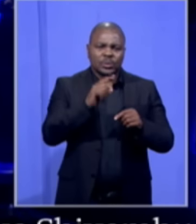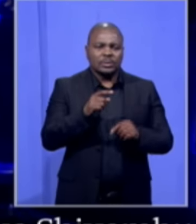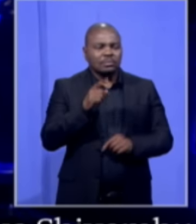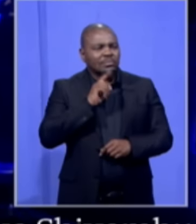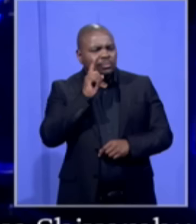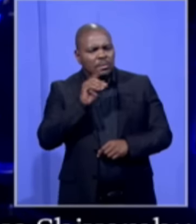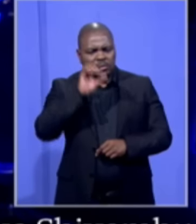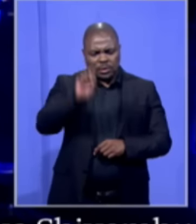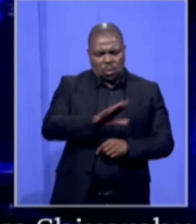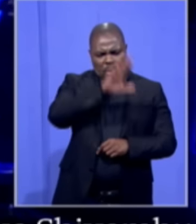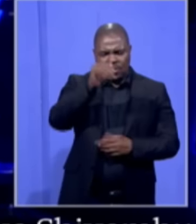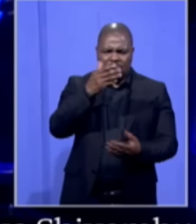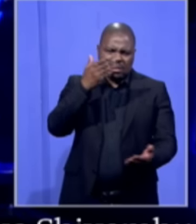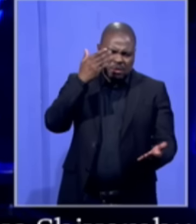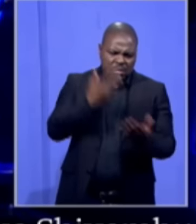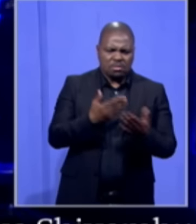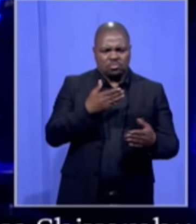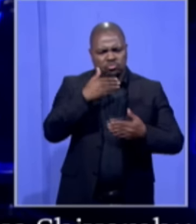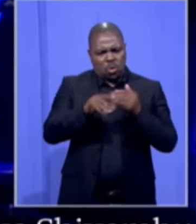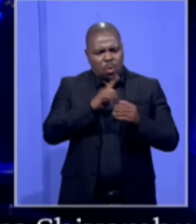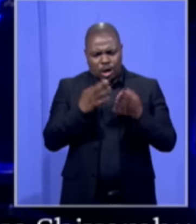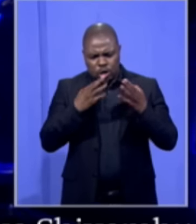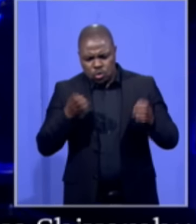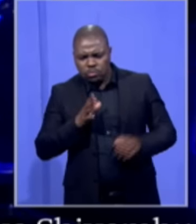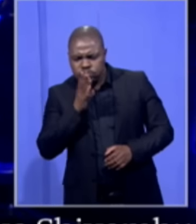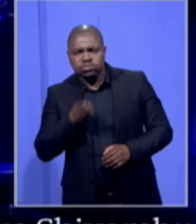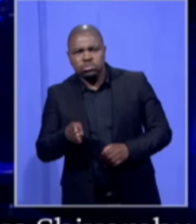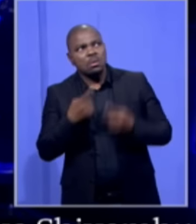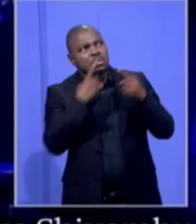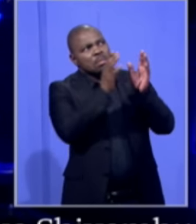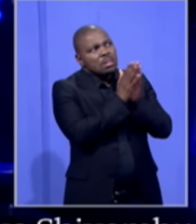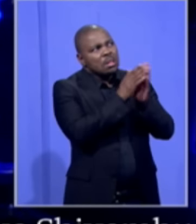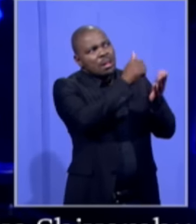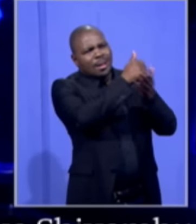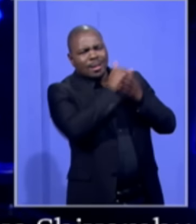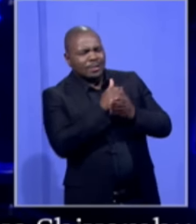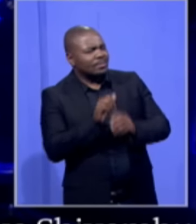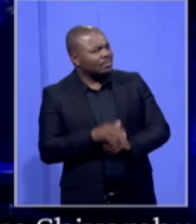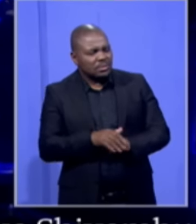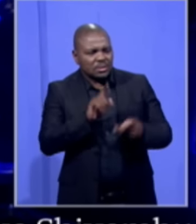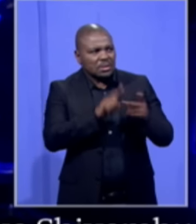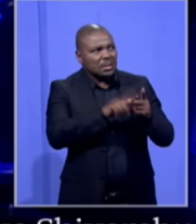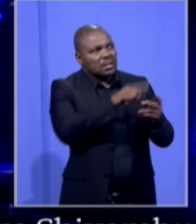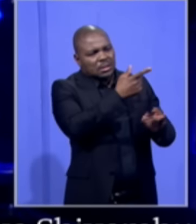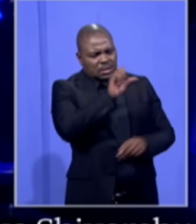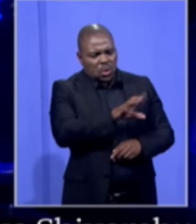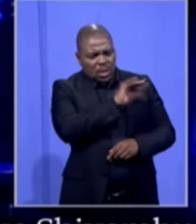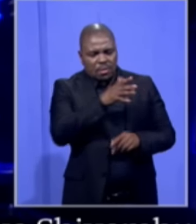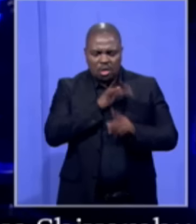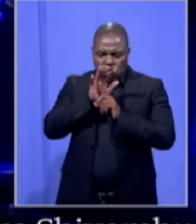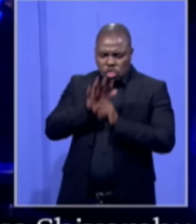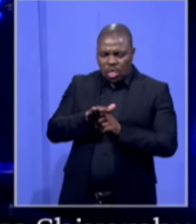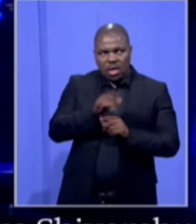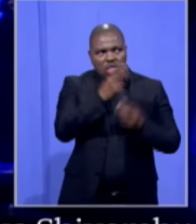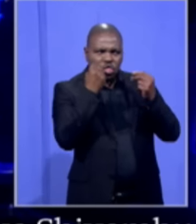jwa Afrika Borwa le gore e humile ka didiriswa e seng go ya go lopa thuso le go nyenyefatsa naga kwa